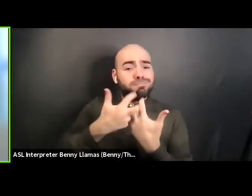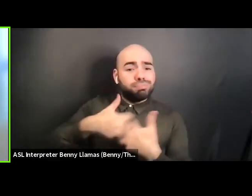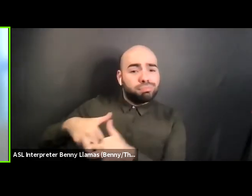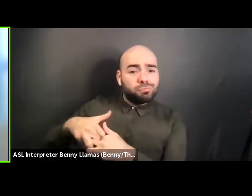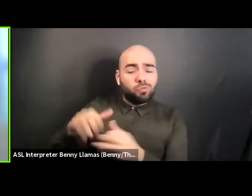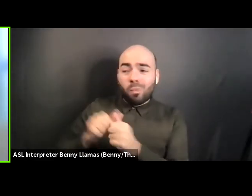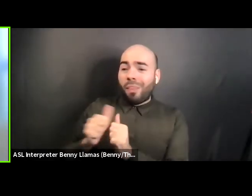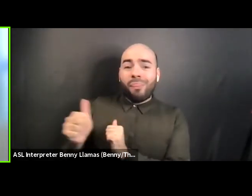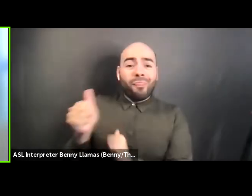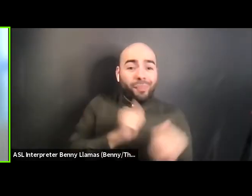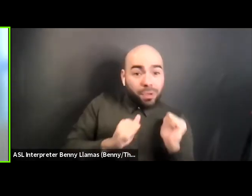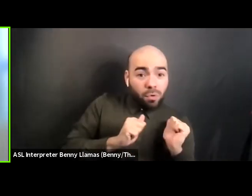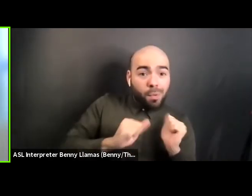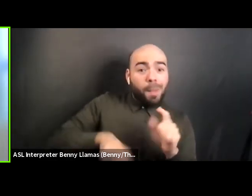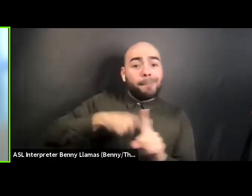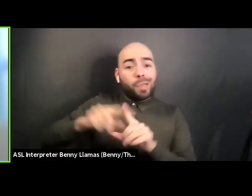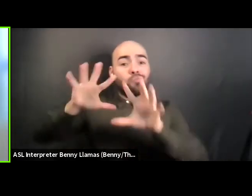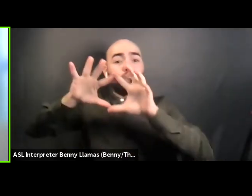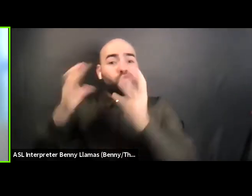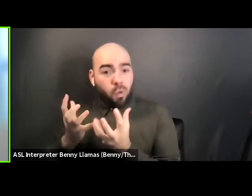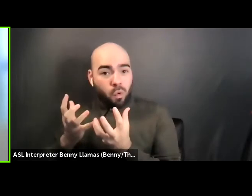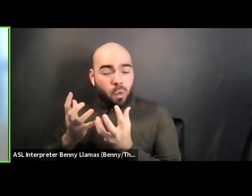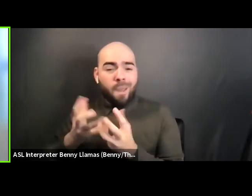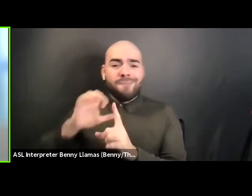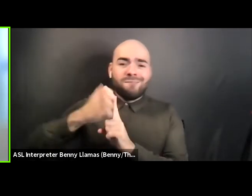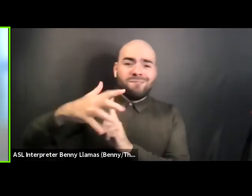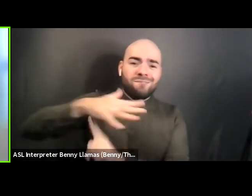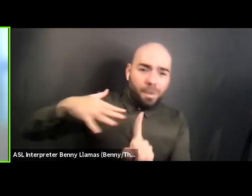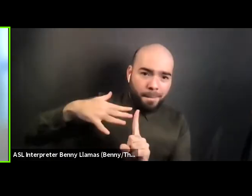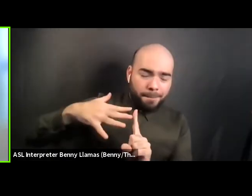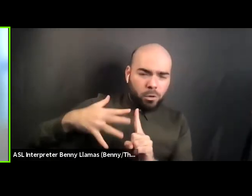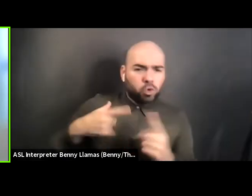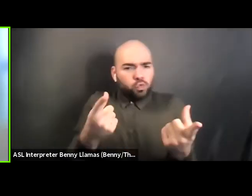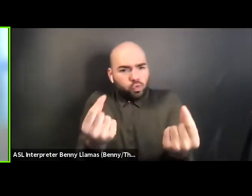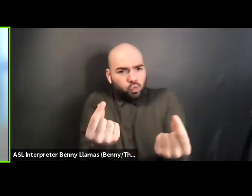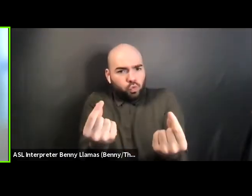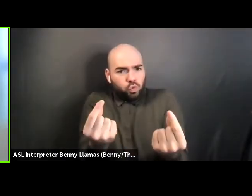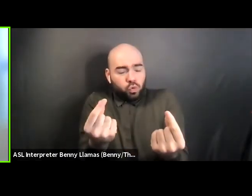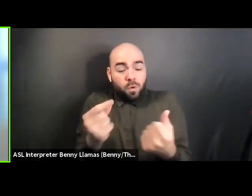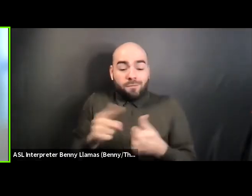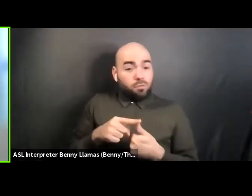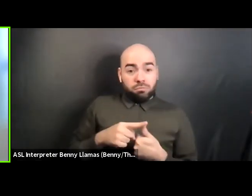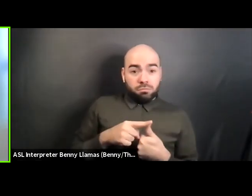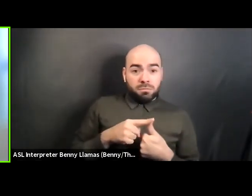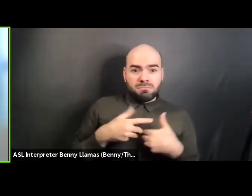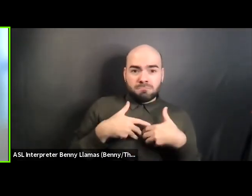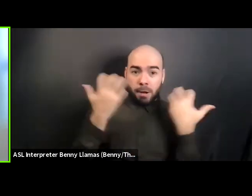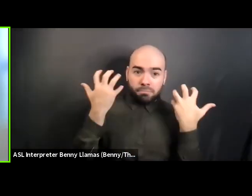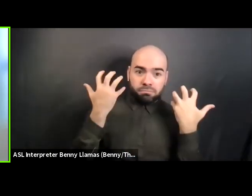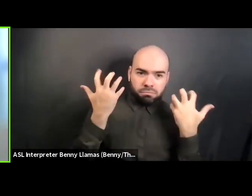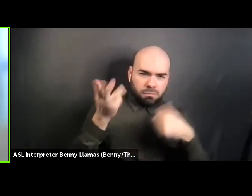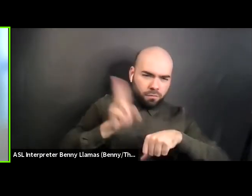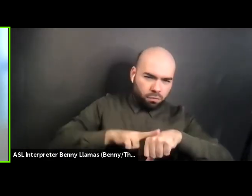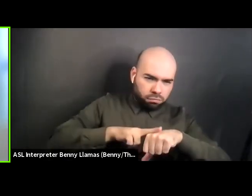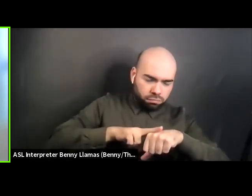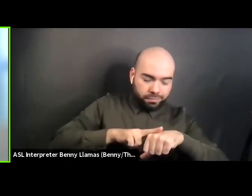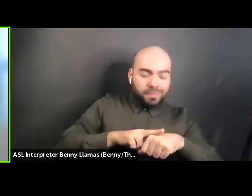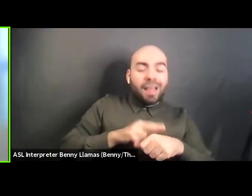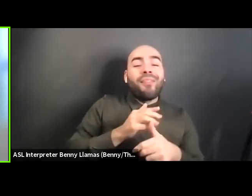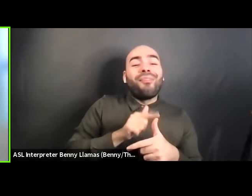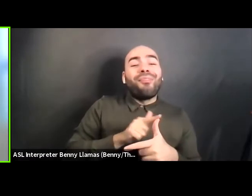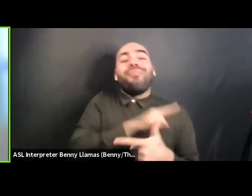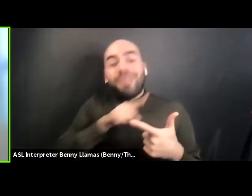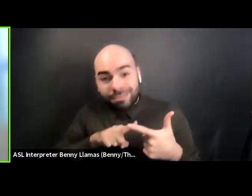ecologies? First, you get mad. And then you start, as people have always started,